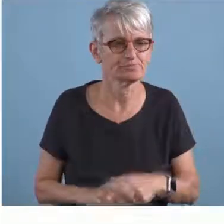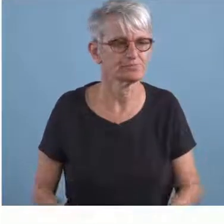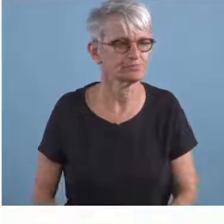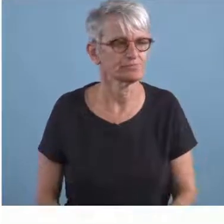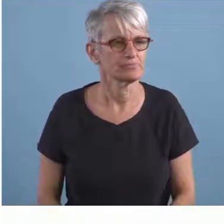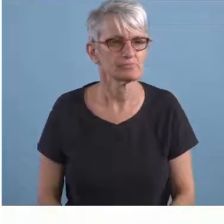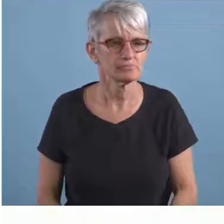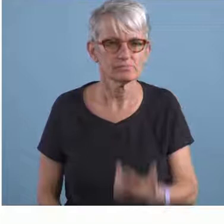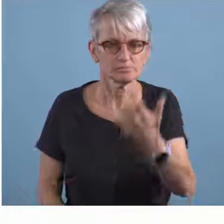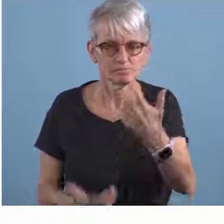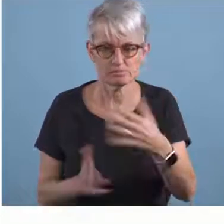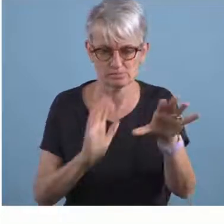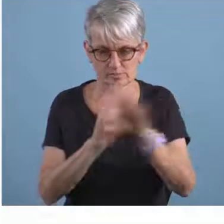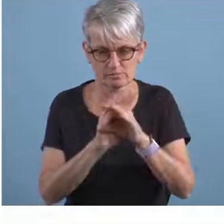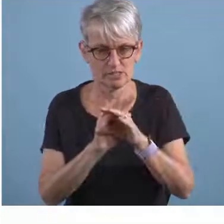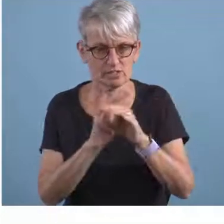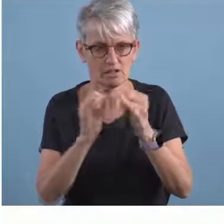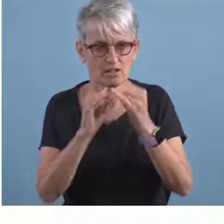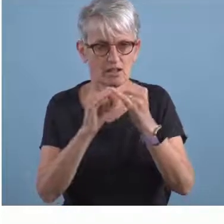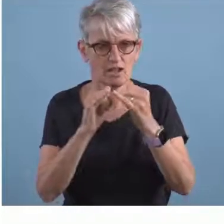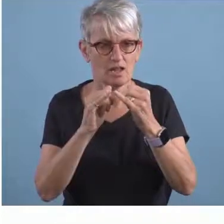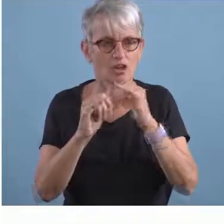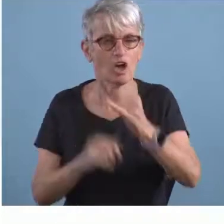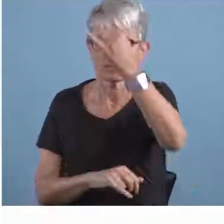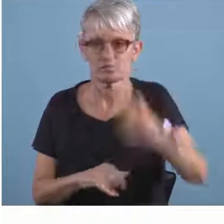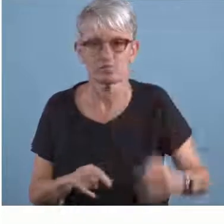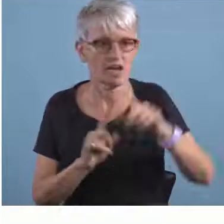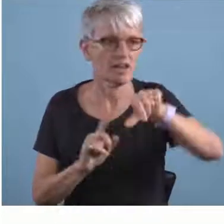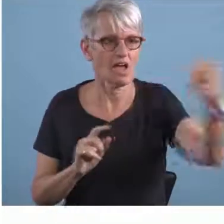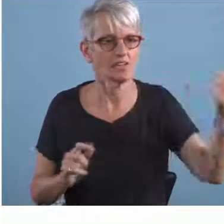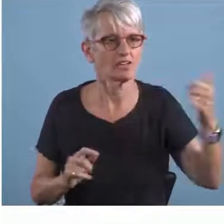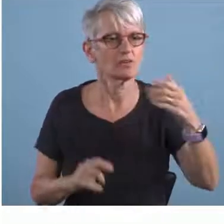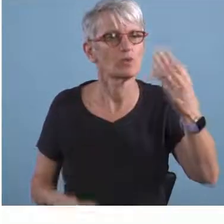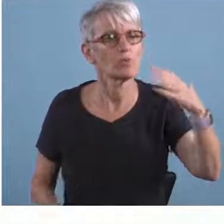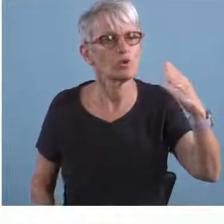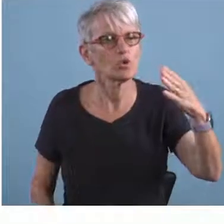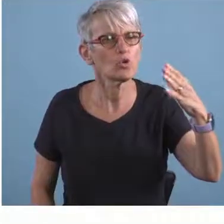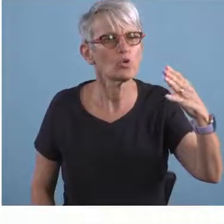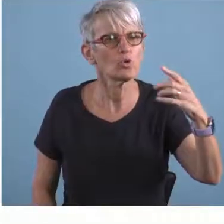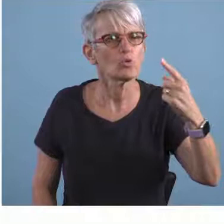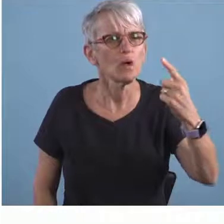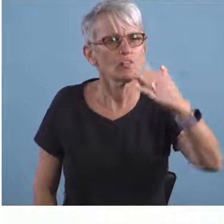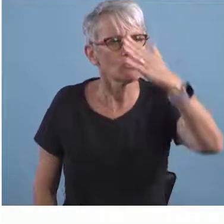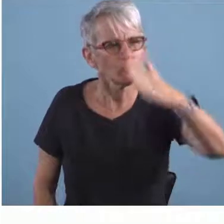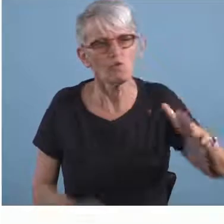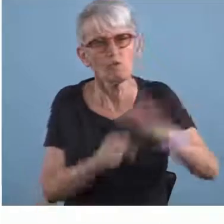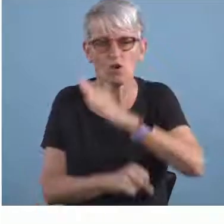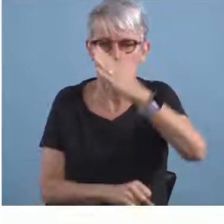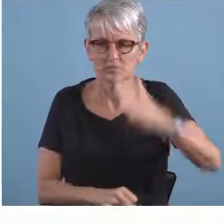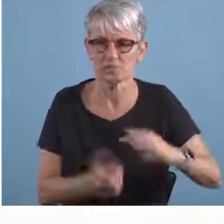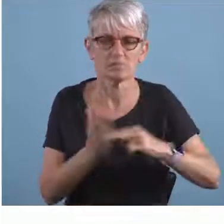pick a line, pick any line, except for the one that's totally horizontal. The one blue line is totally horizontal. That child made no